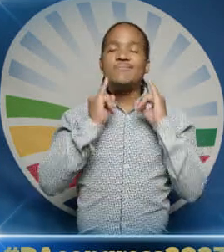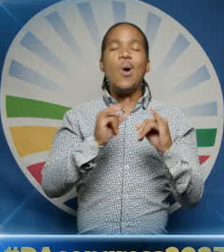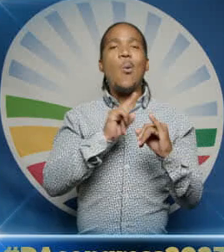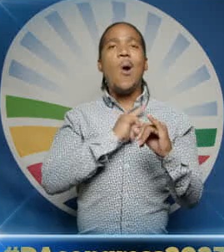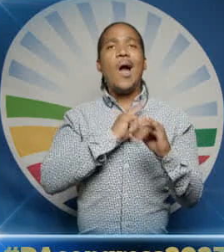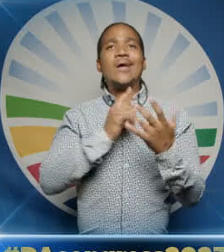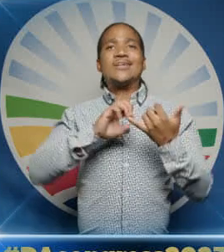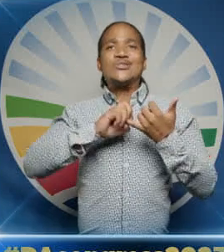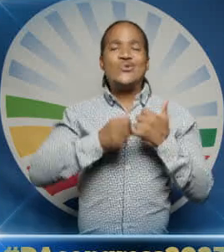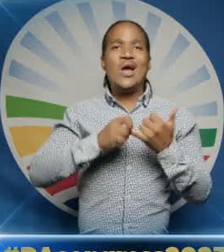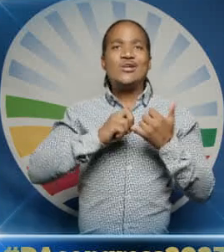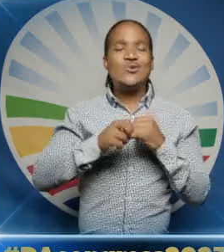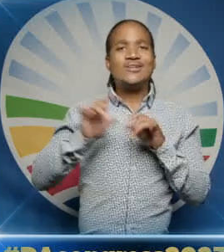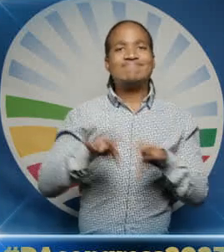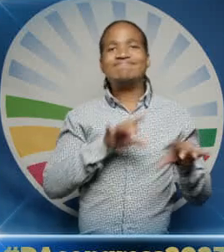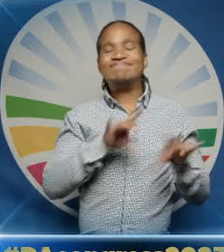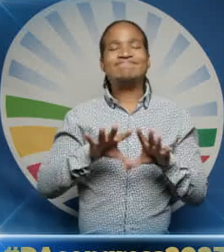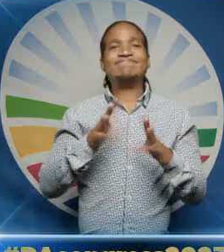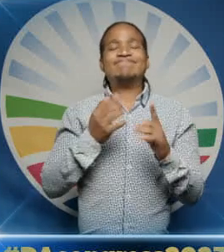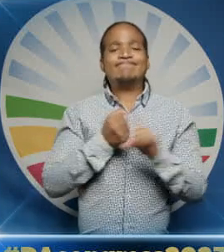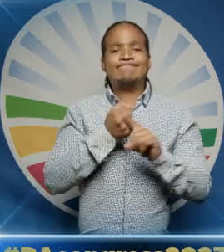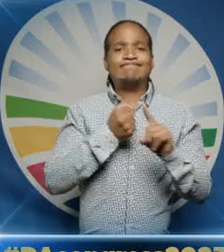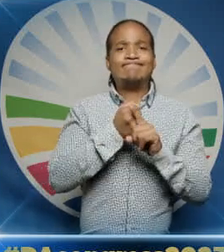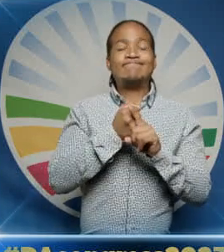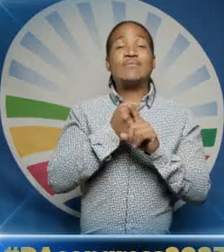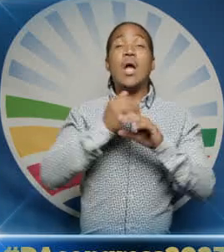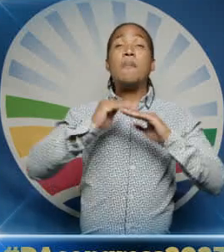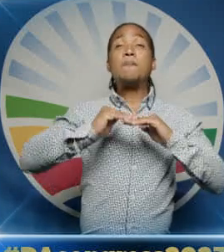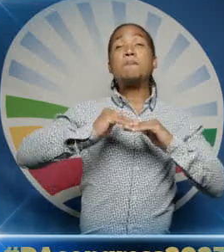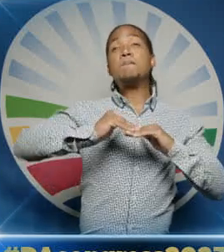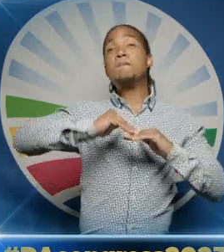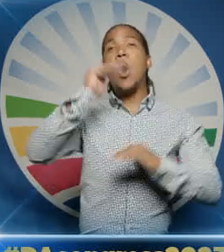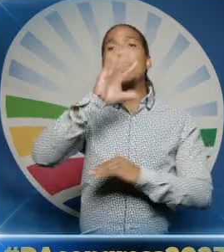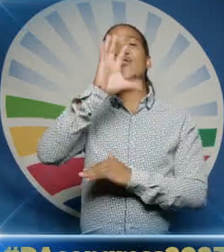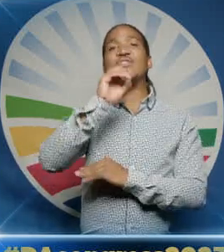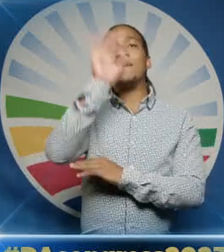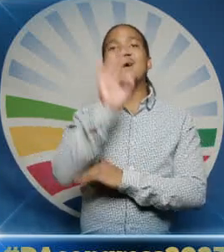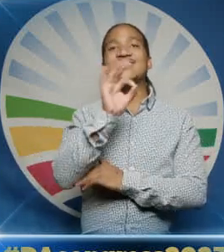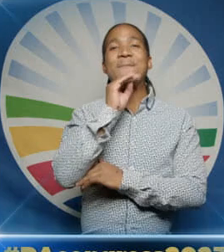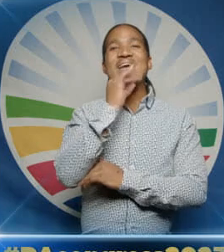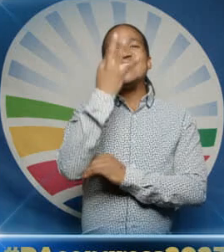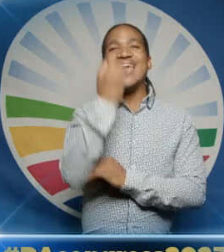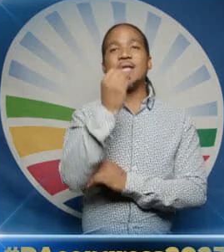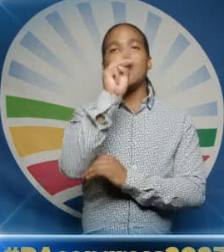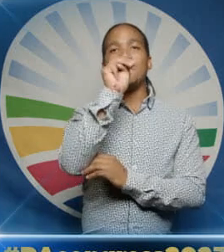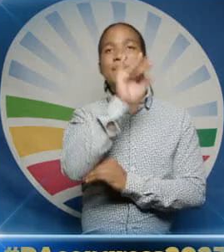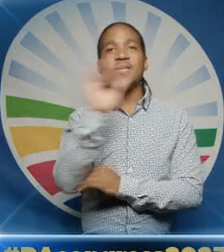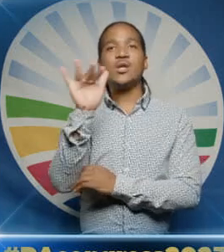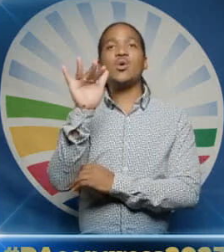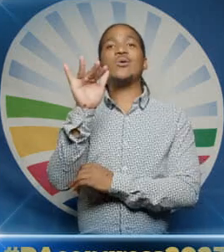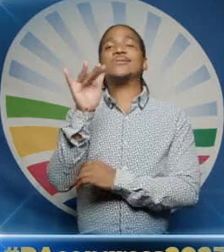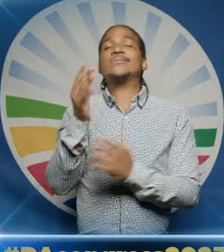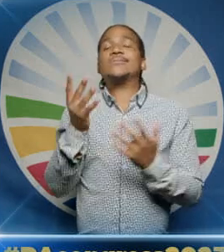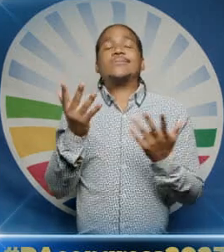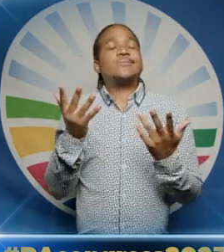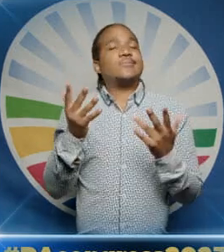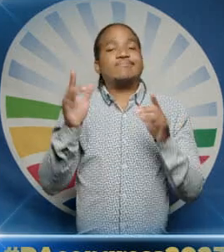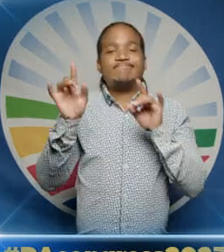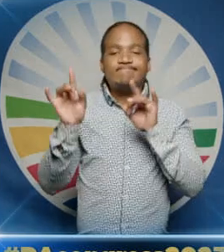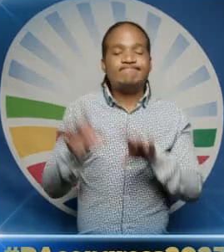indlala. More than 50%, 30 million South Africans are living in abject